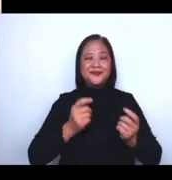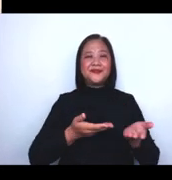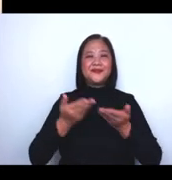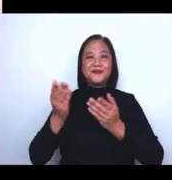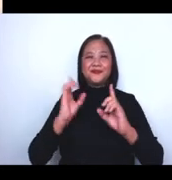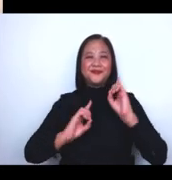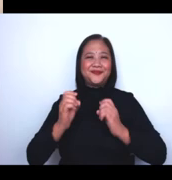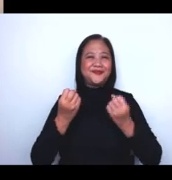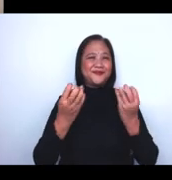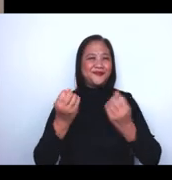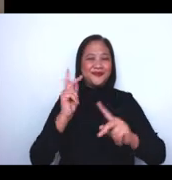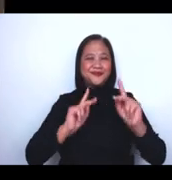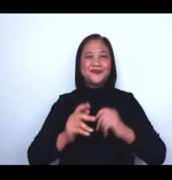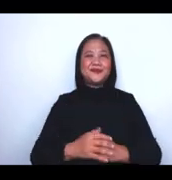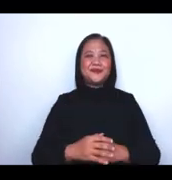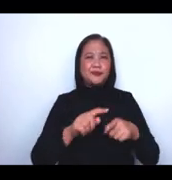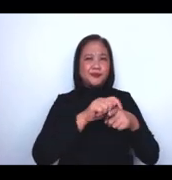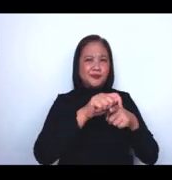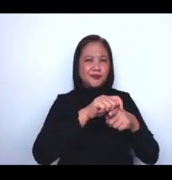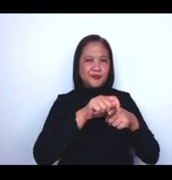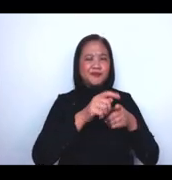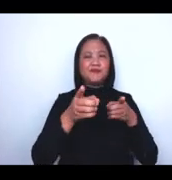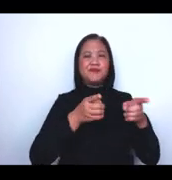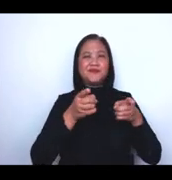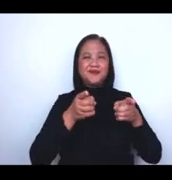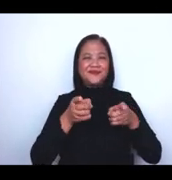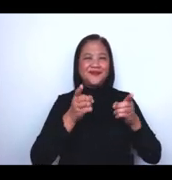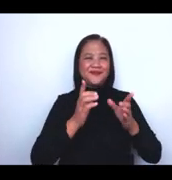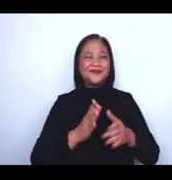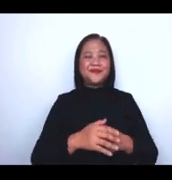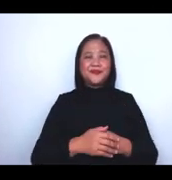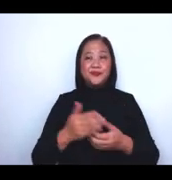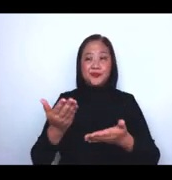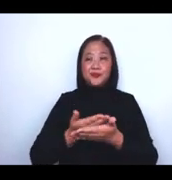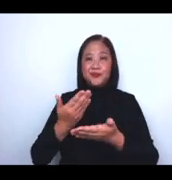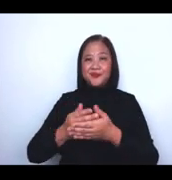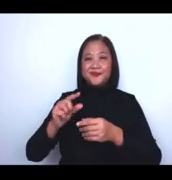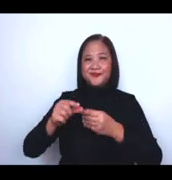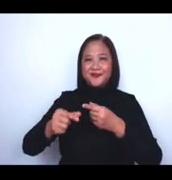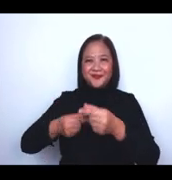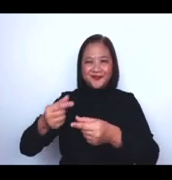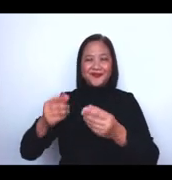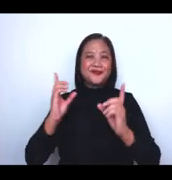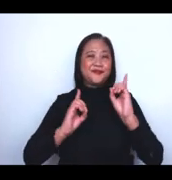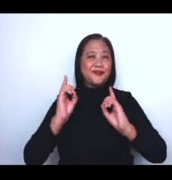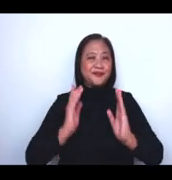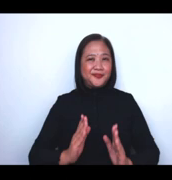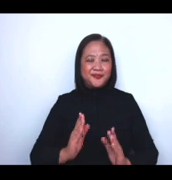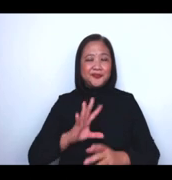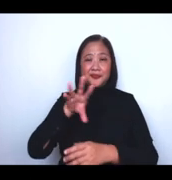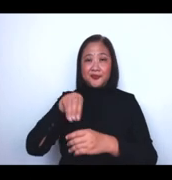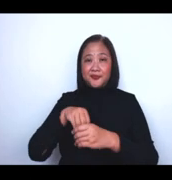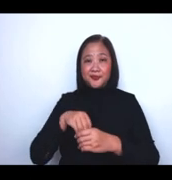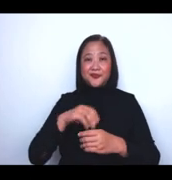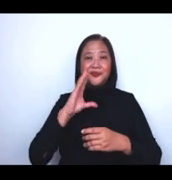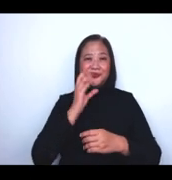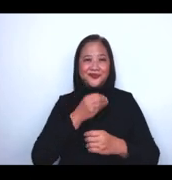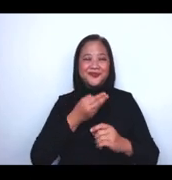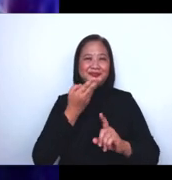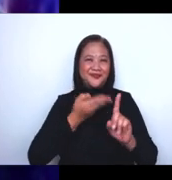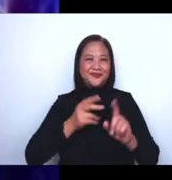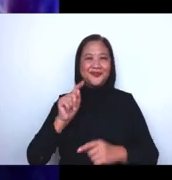to many. He trained and directed the new generations of dramatists, including Rolando